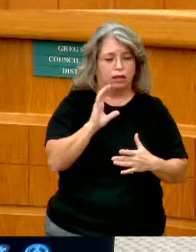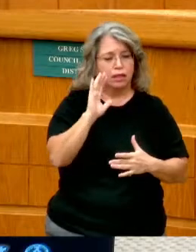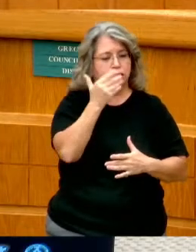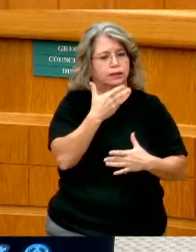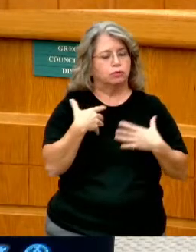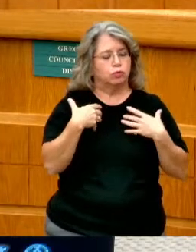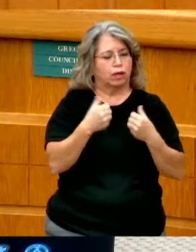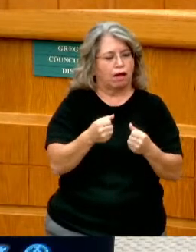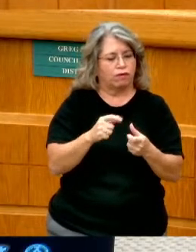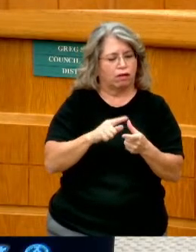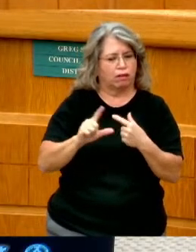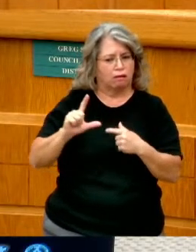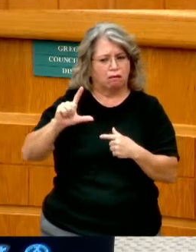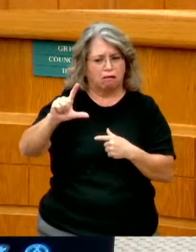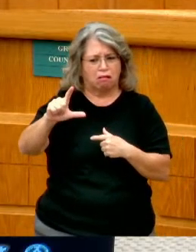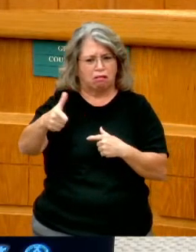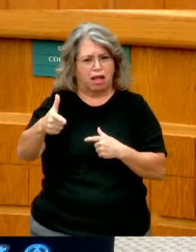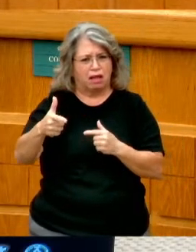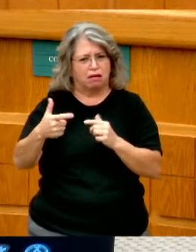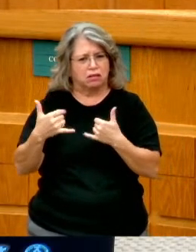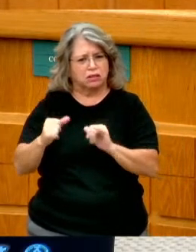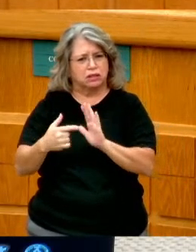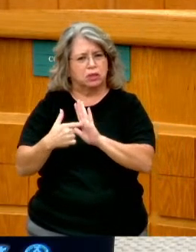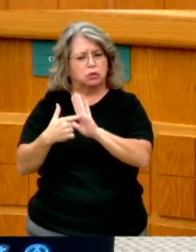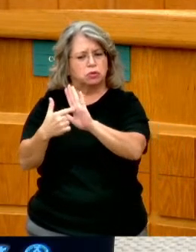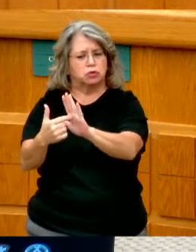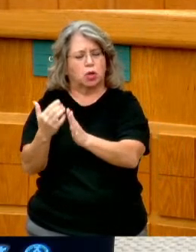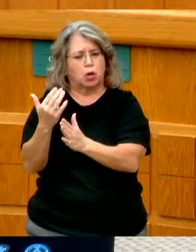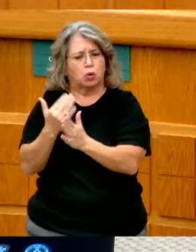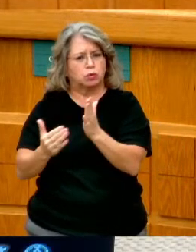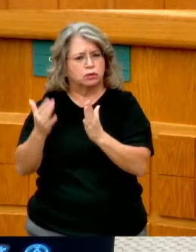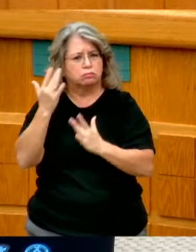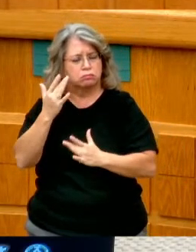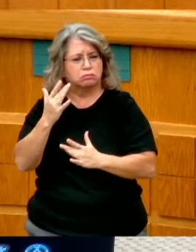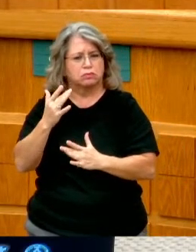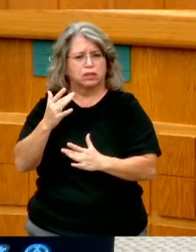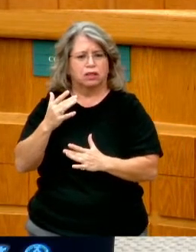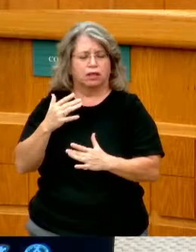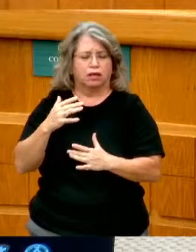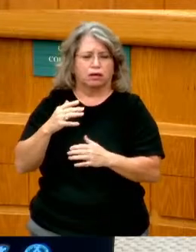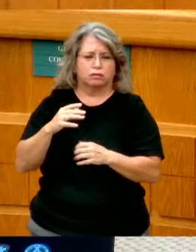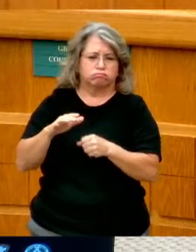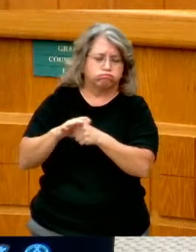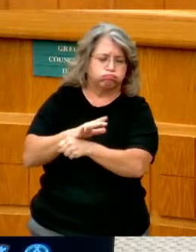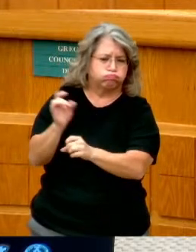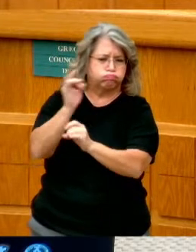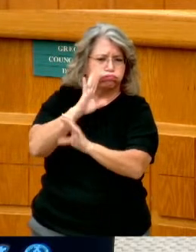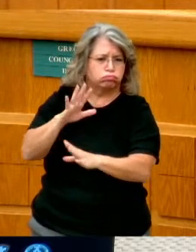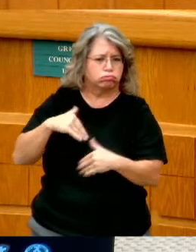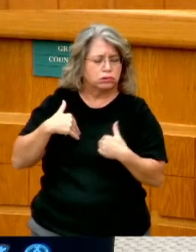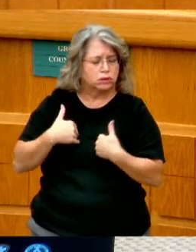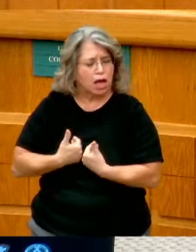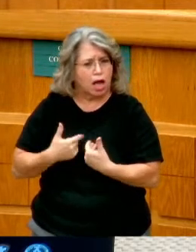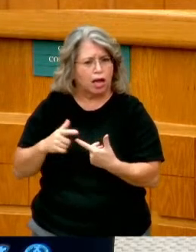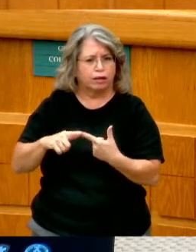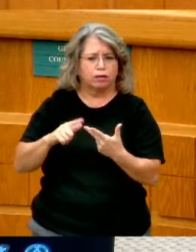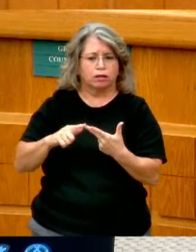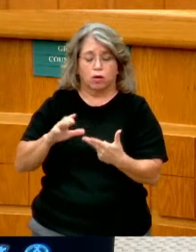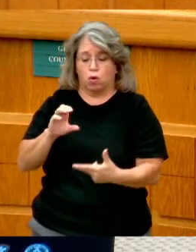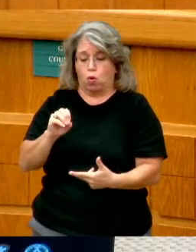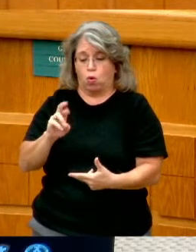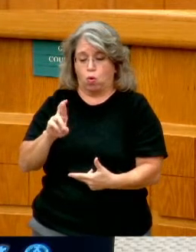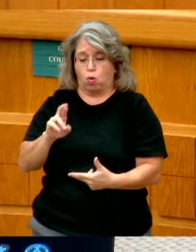The symptoms vary from extreme fatigue to organ issues to less debilitating, but still gives